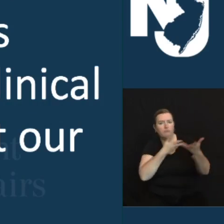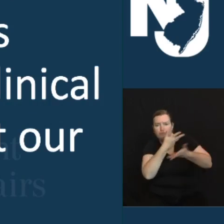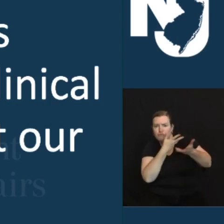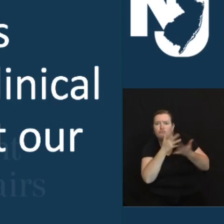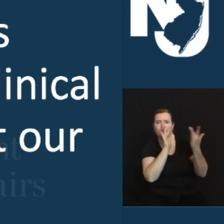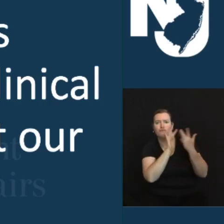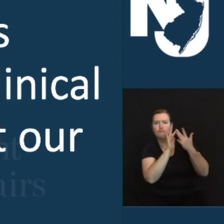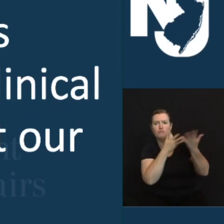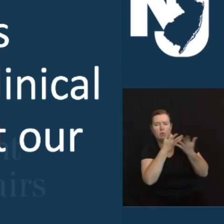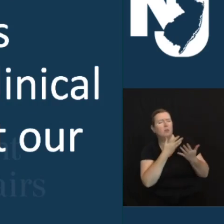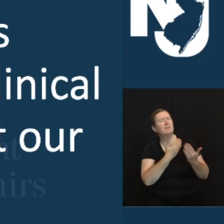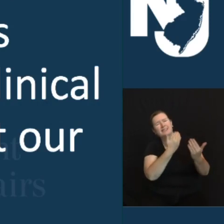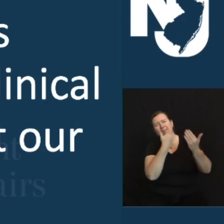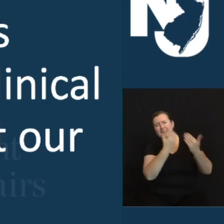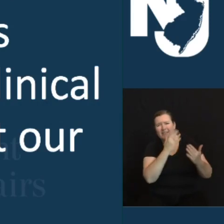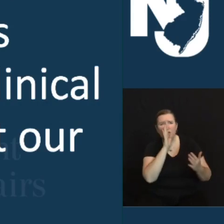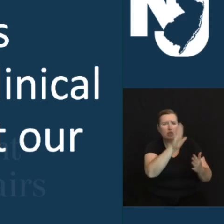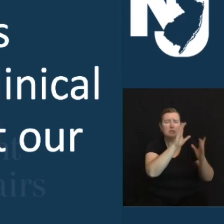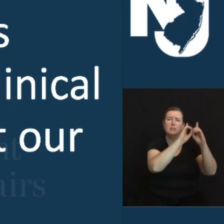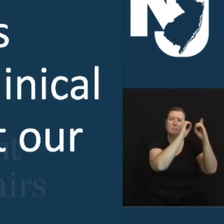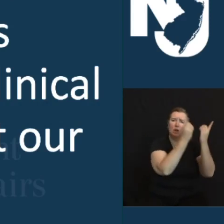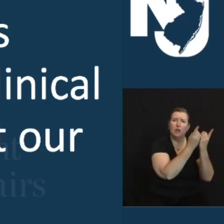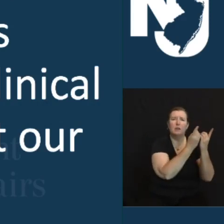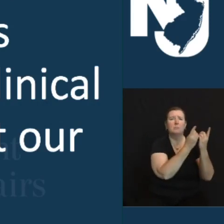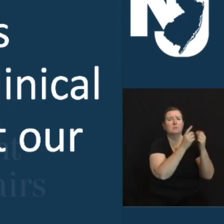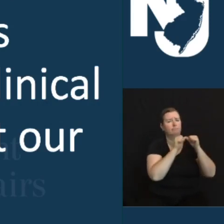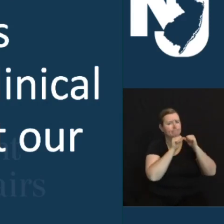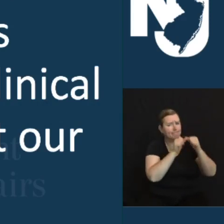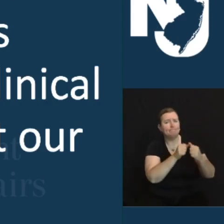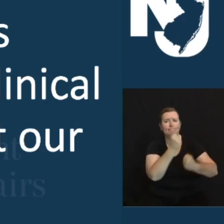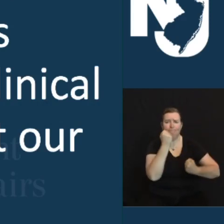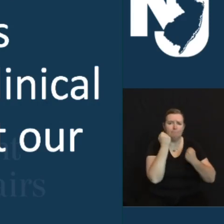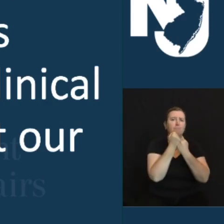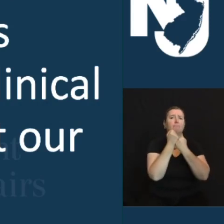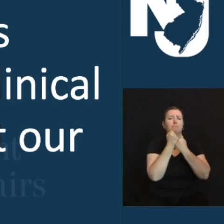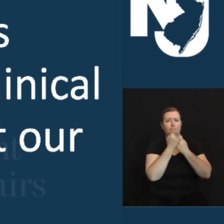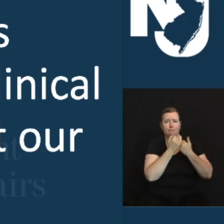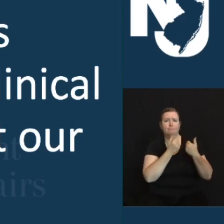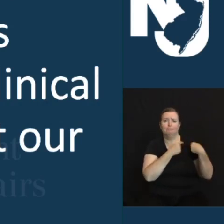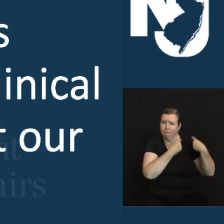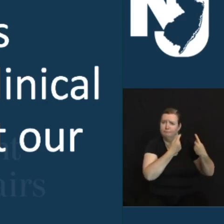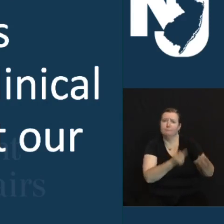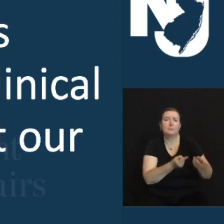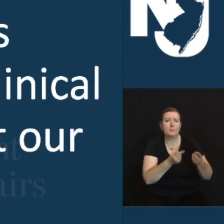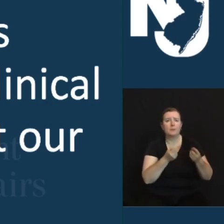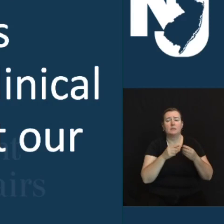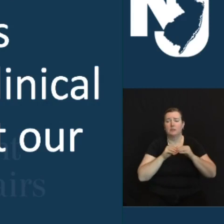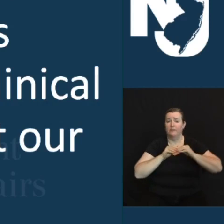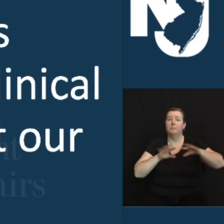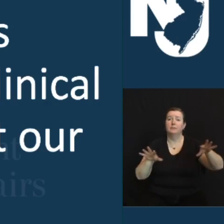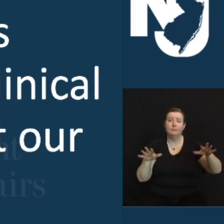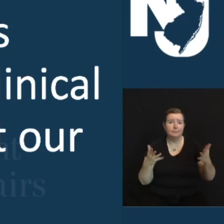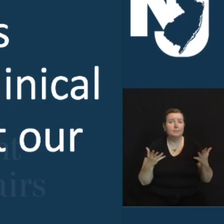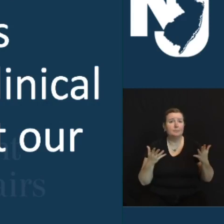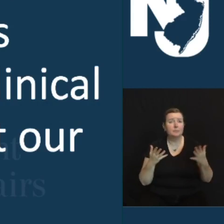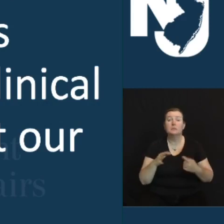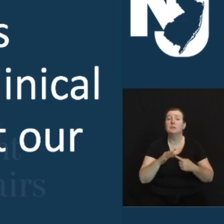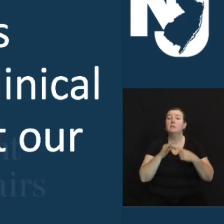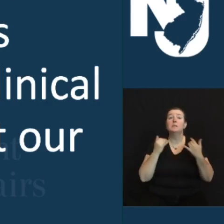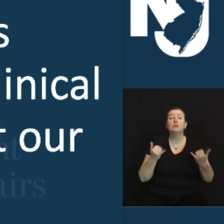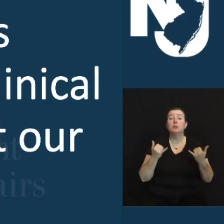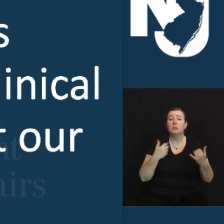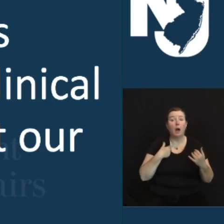his department's continued partnership and support throughout the pandemic, especially as we begin to transition to new